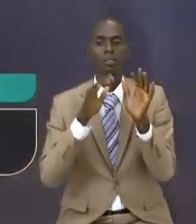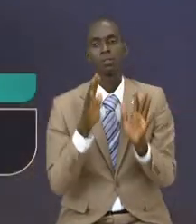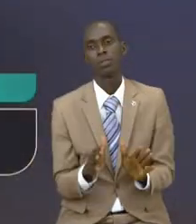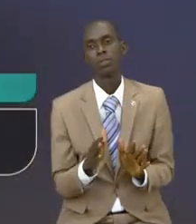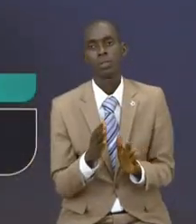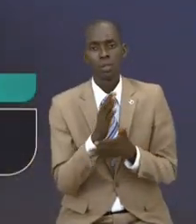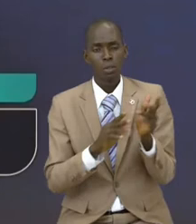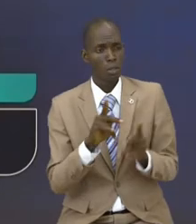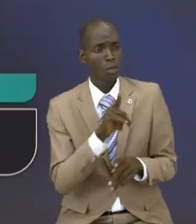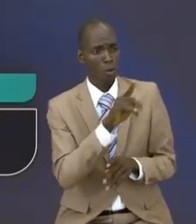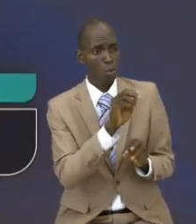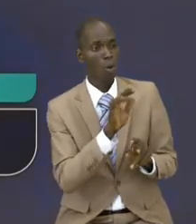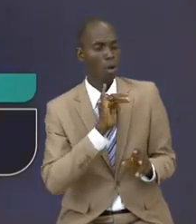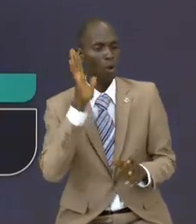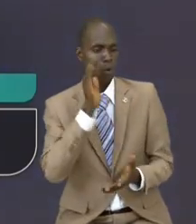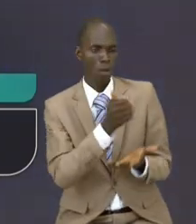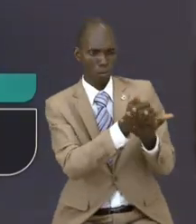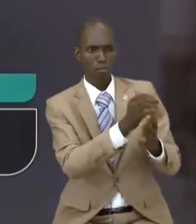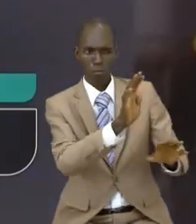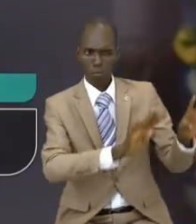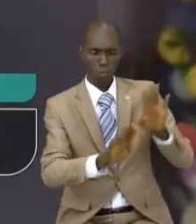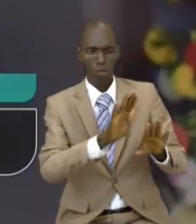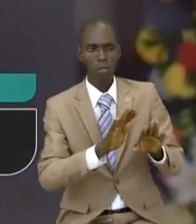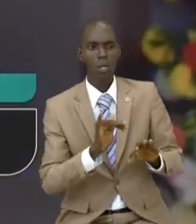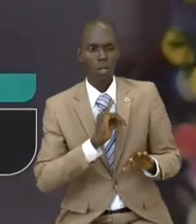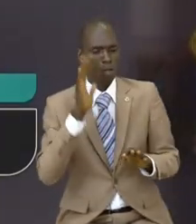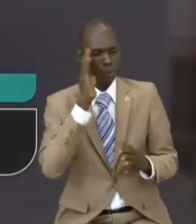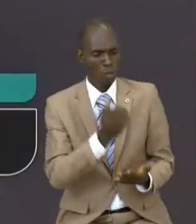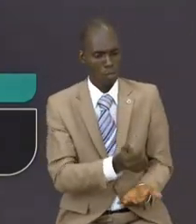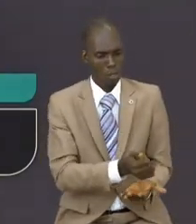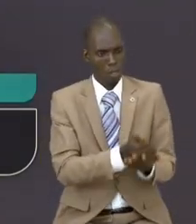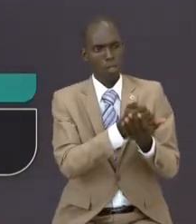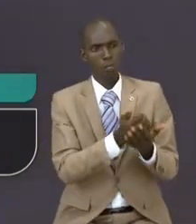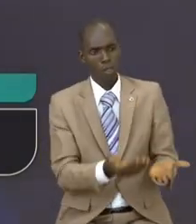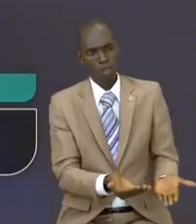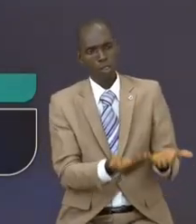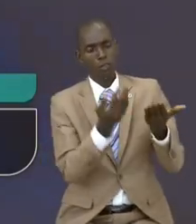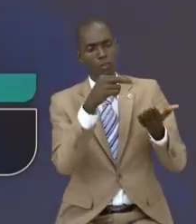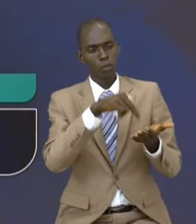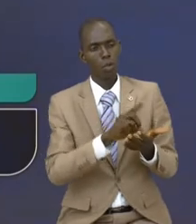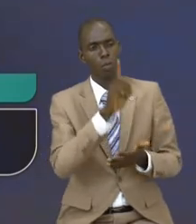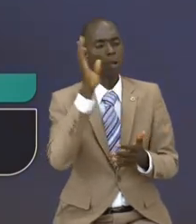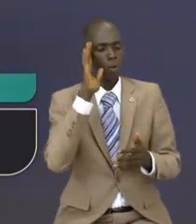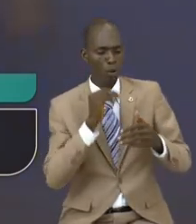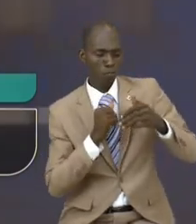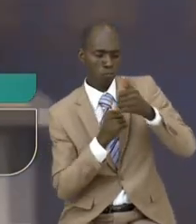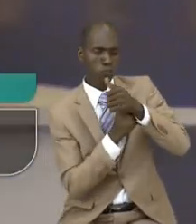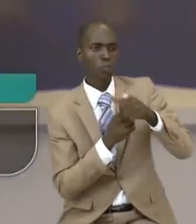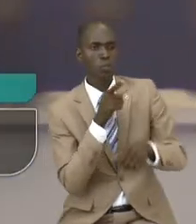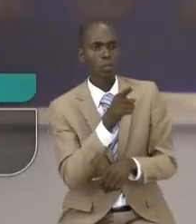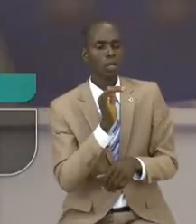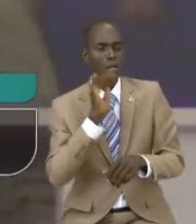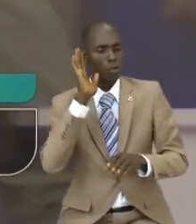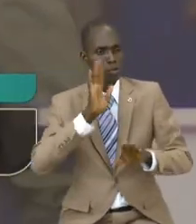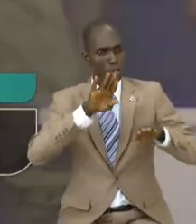okay, I'll help you. Okay, I'll lift you up. Okay, I'll sponsor you. Okay, I'll do this.